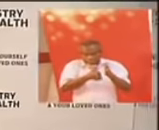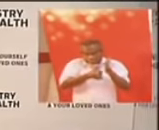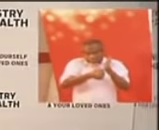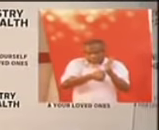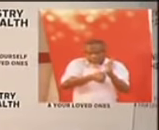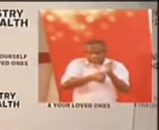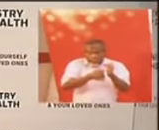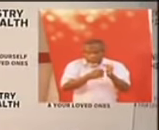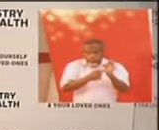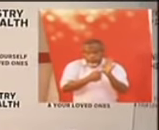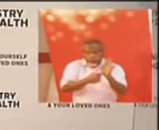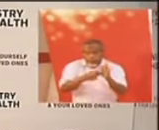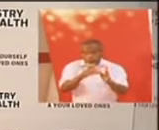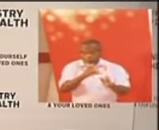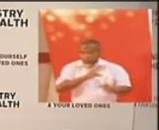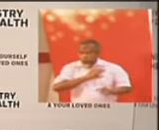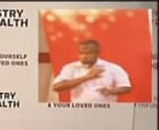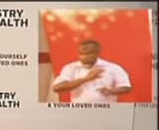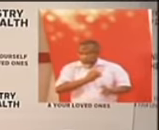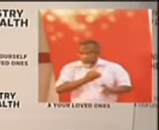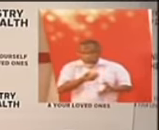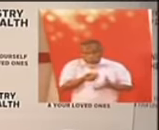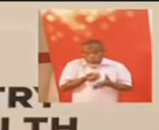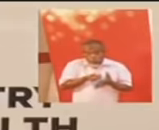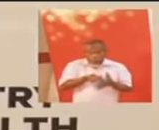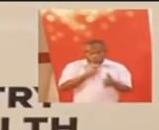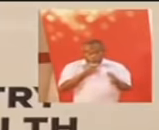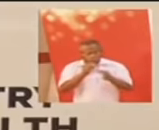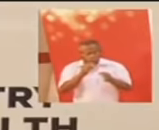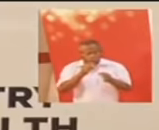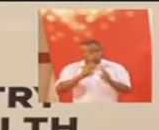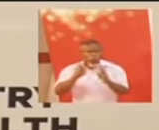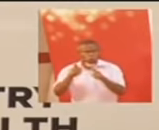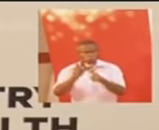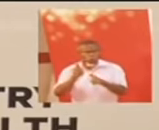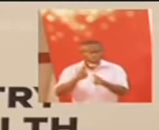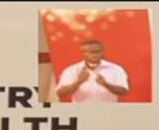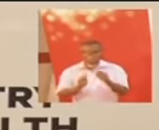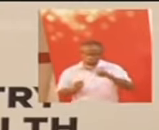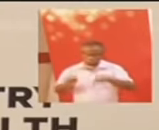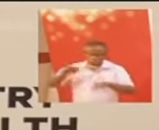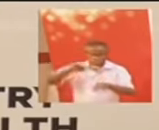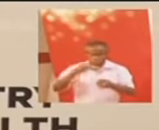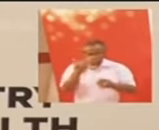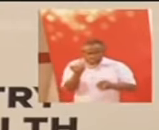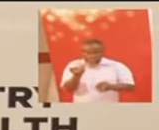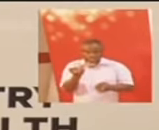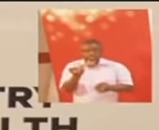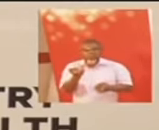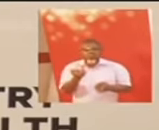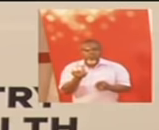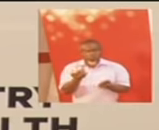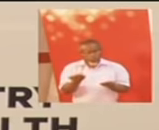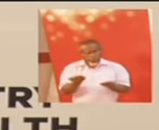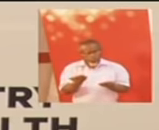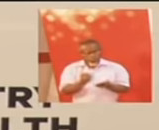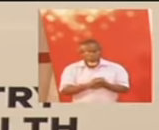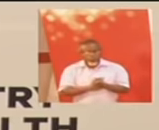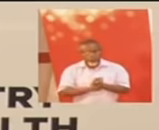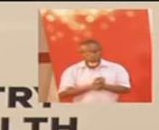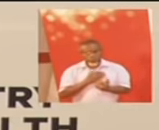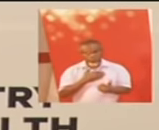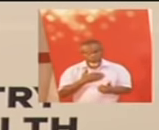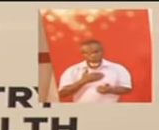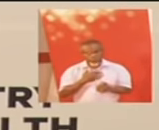Okay, so in terms of what happened on Monday, what happened is Tobago presented their data from a few days